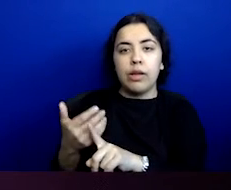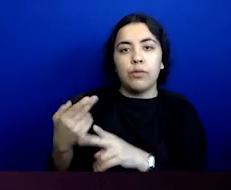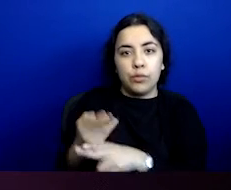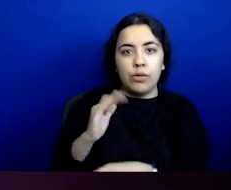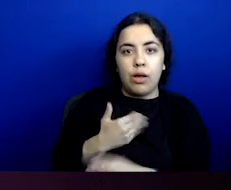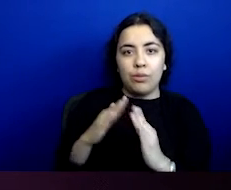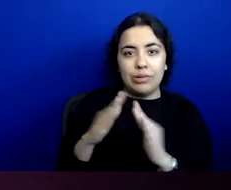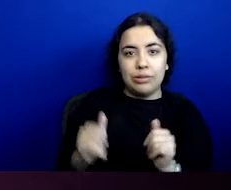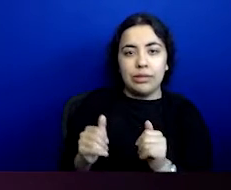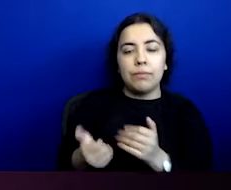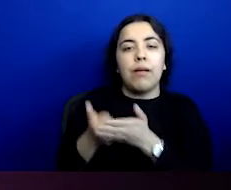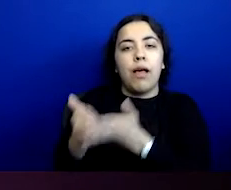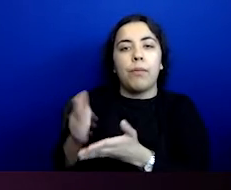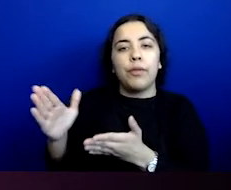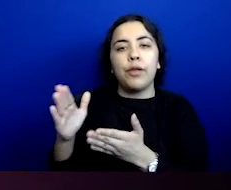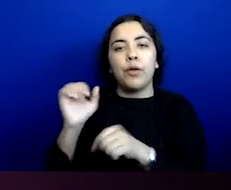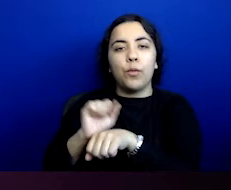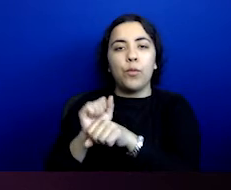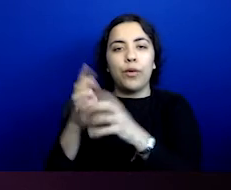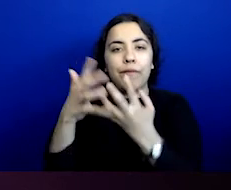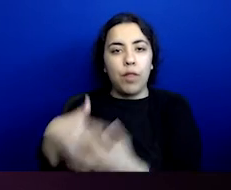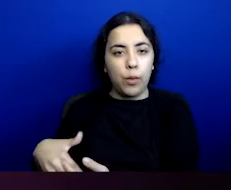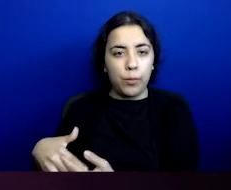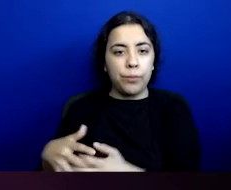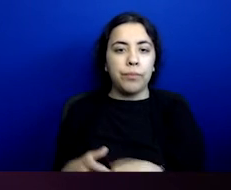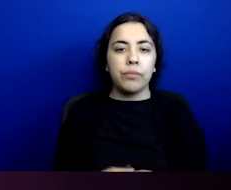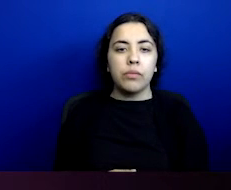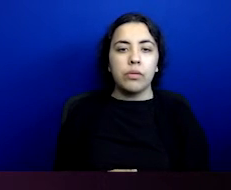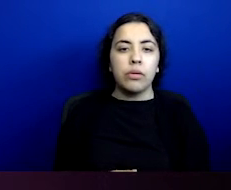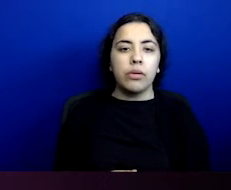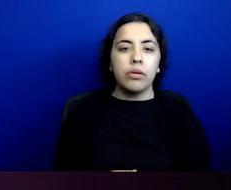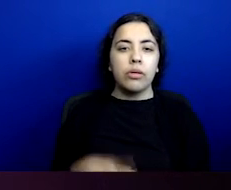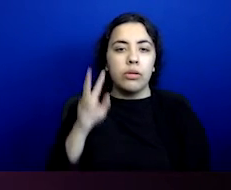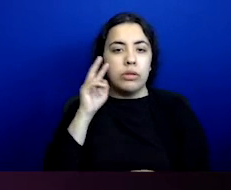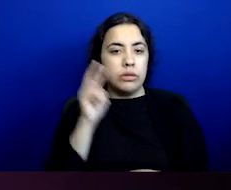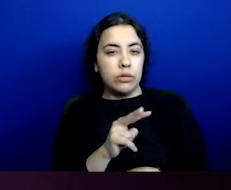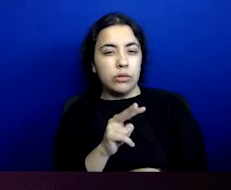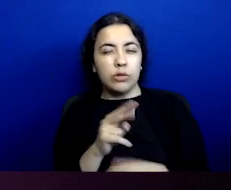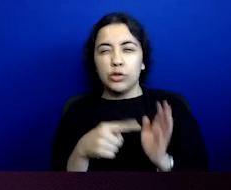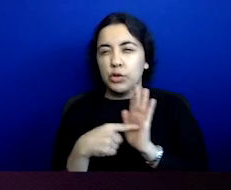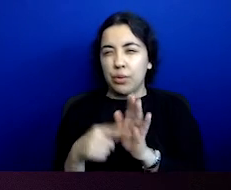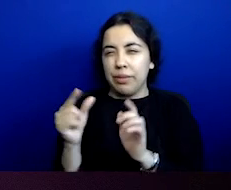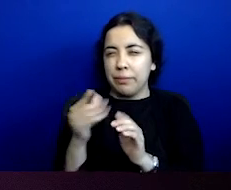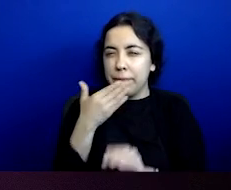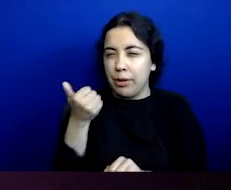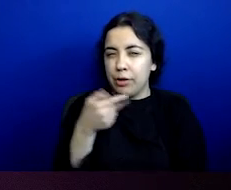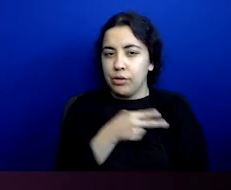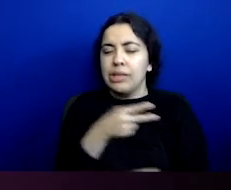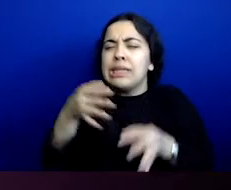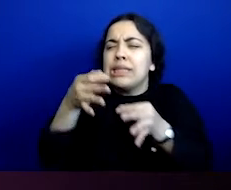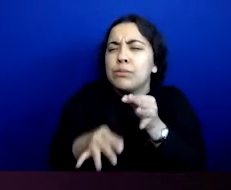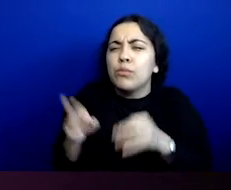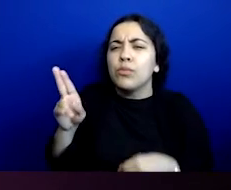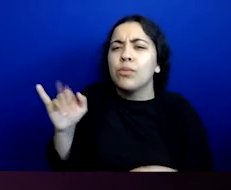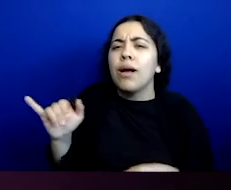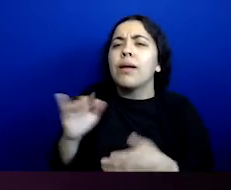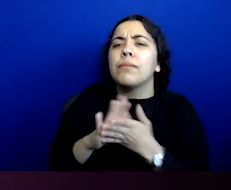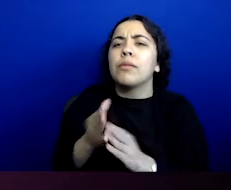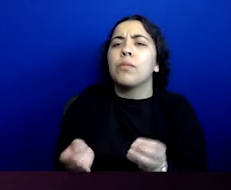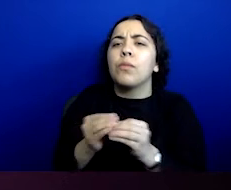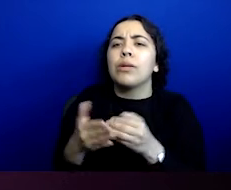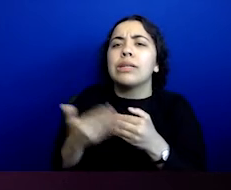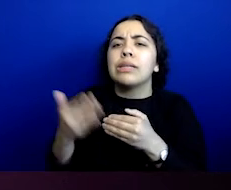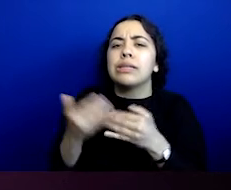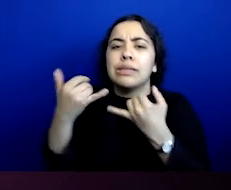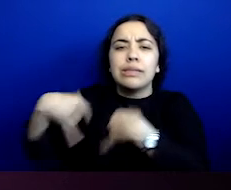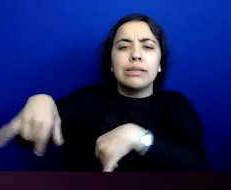workflows. What this comes down to kind of showcase this a little better, is simple UIs that make it really easy to create a